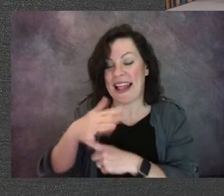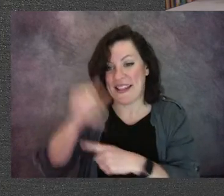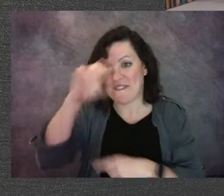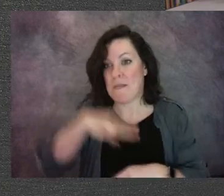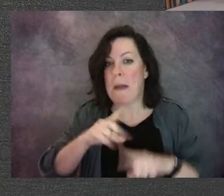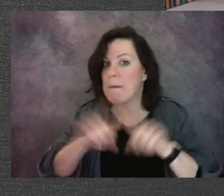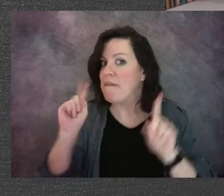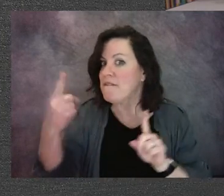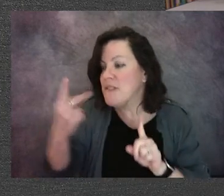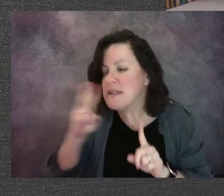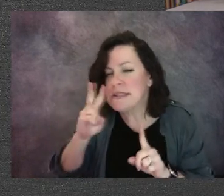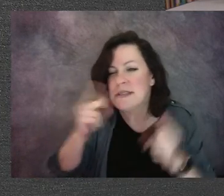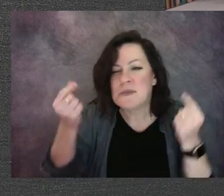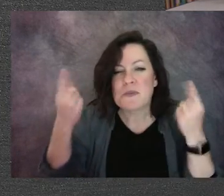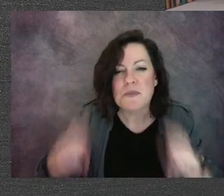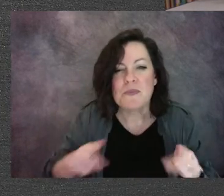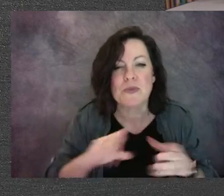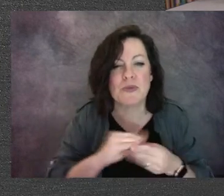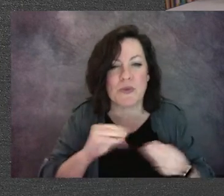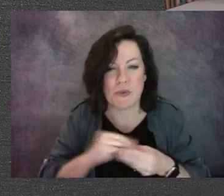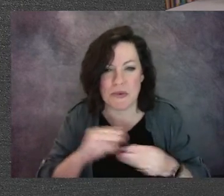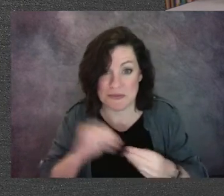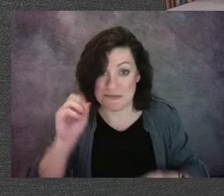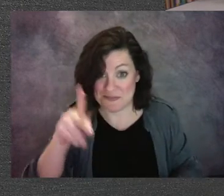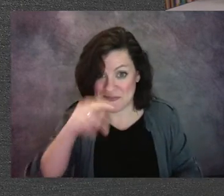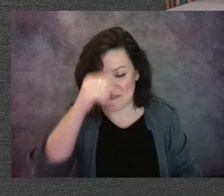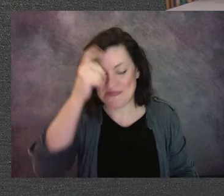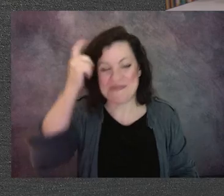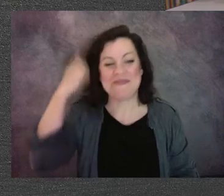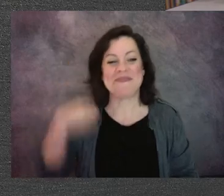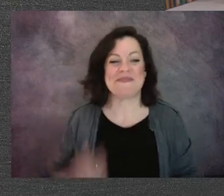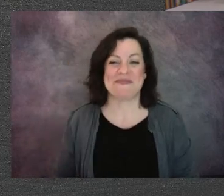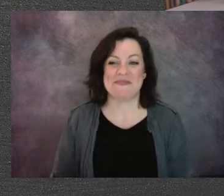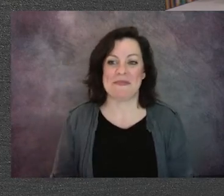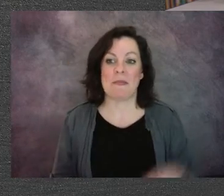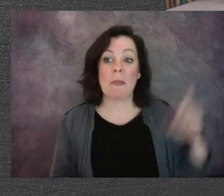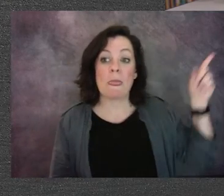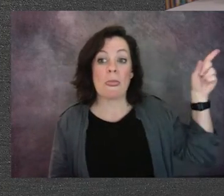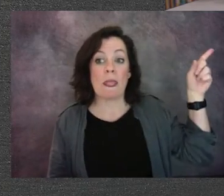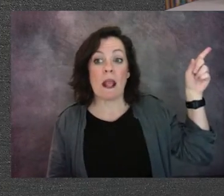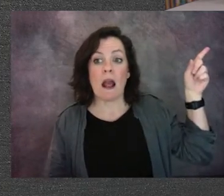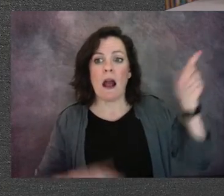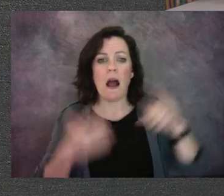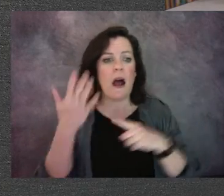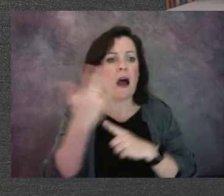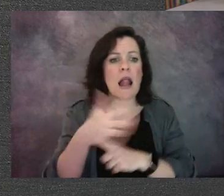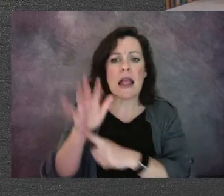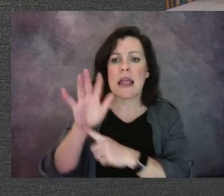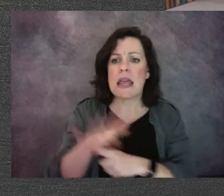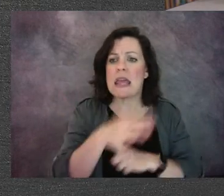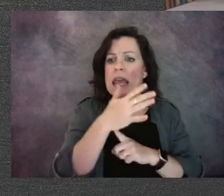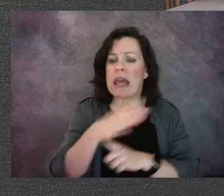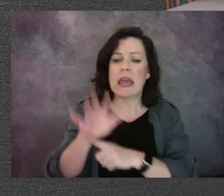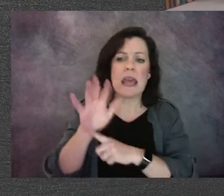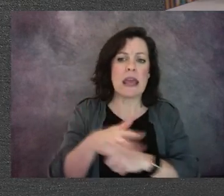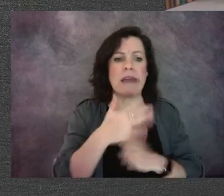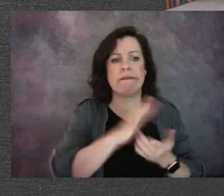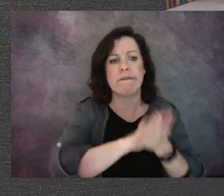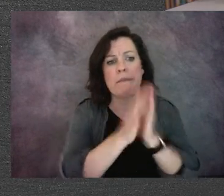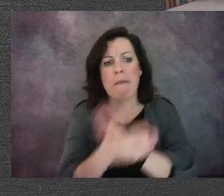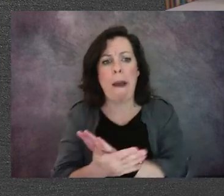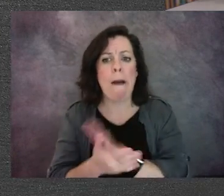on lots of adventures in the story. And look, she will turn leaves